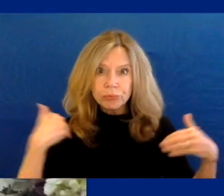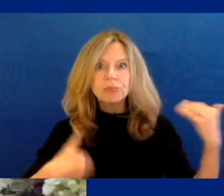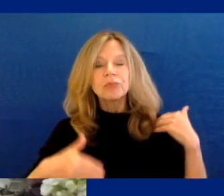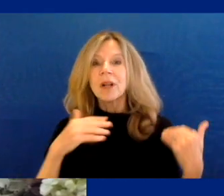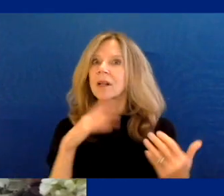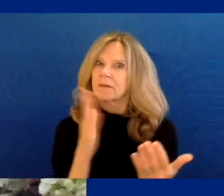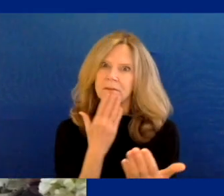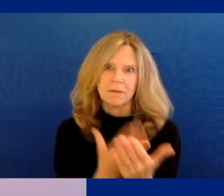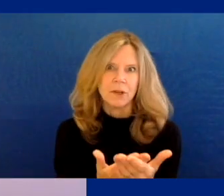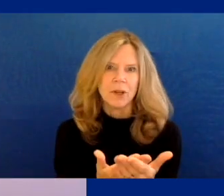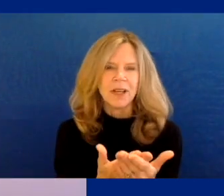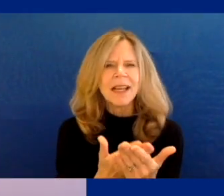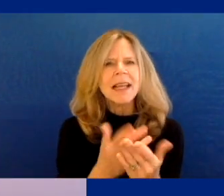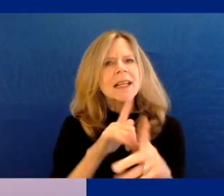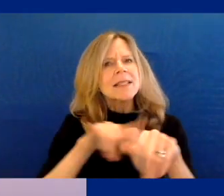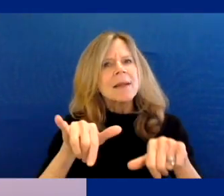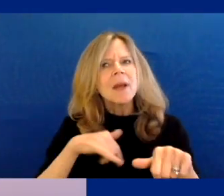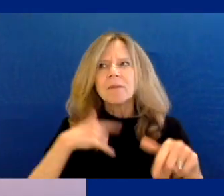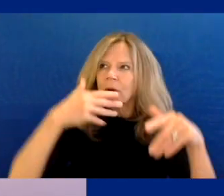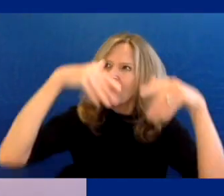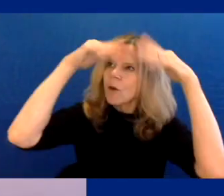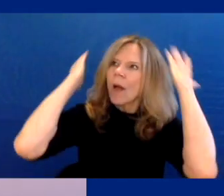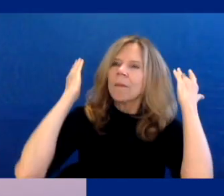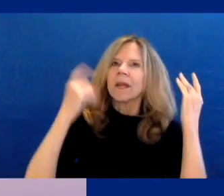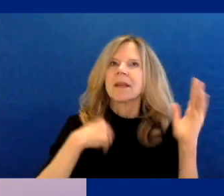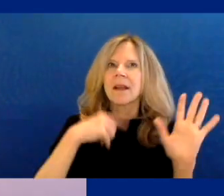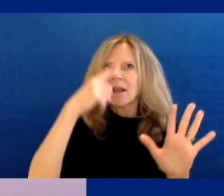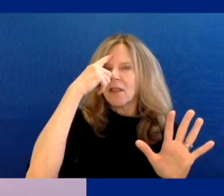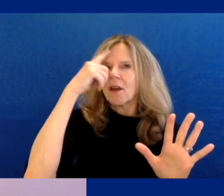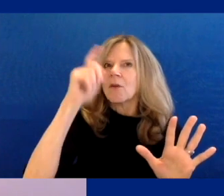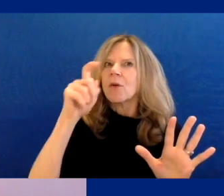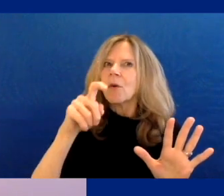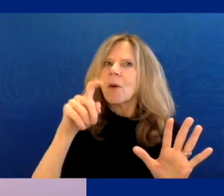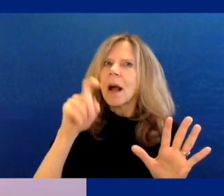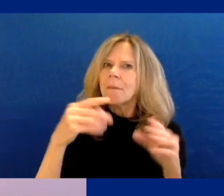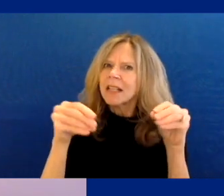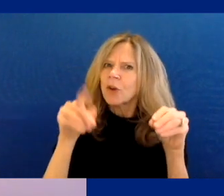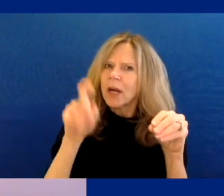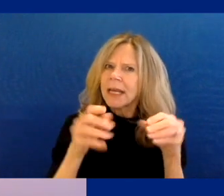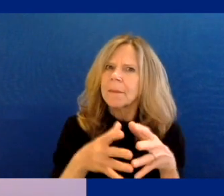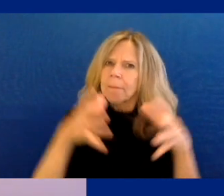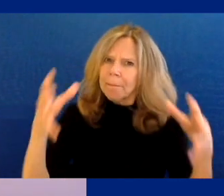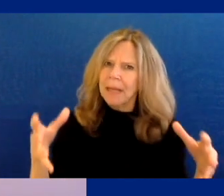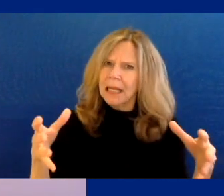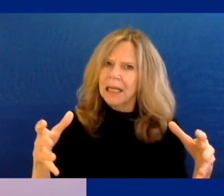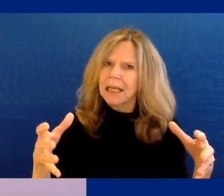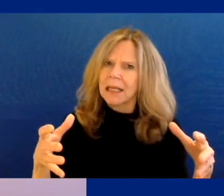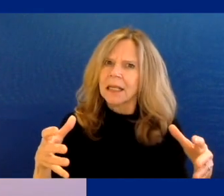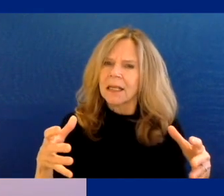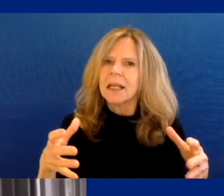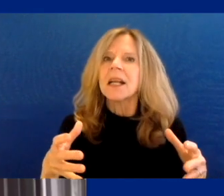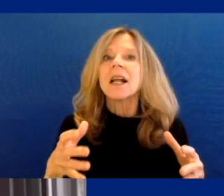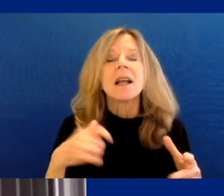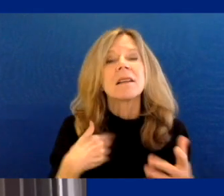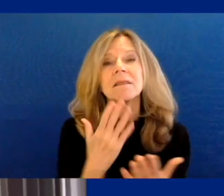good, but it was also overwhelming. In that moment, I was like, okay, we need a bigger space because this is out of hand. And I'm so